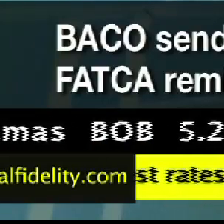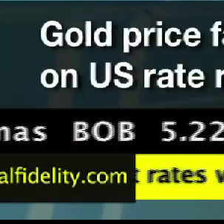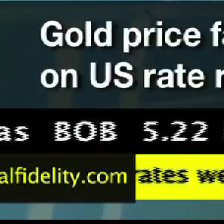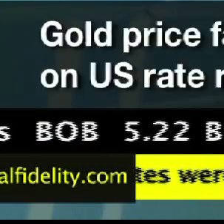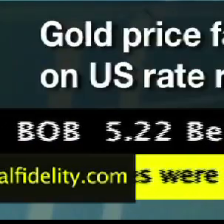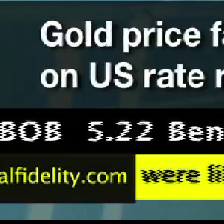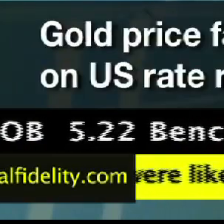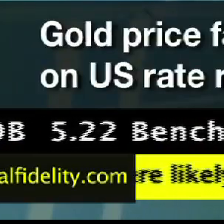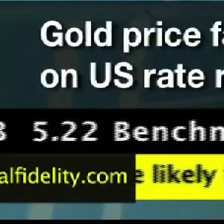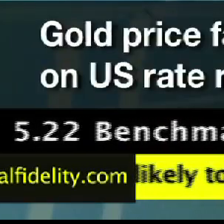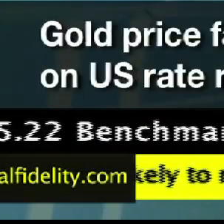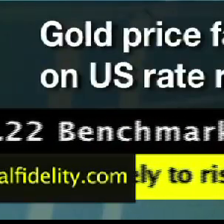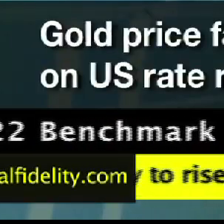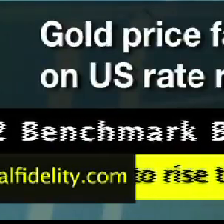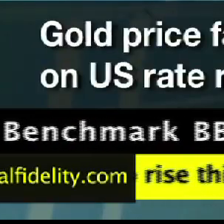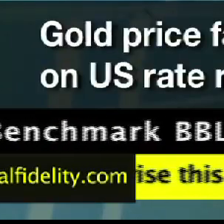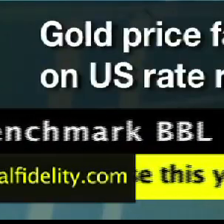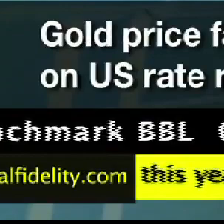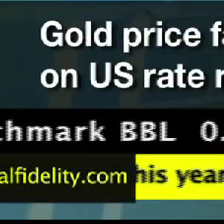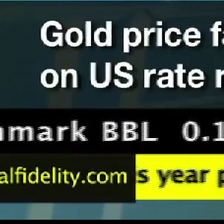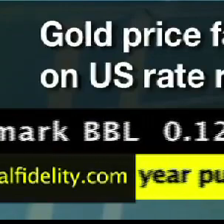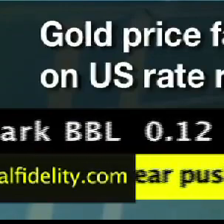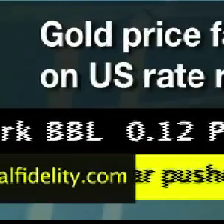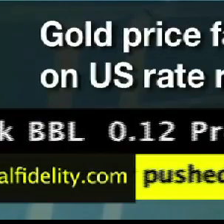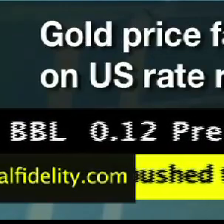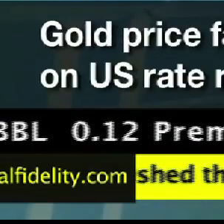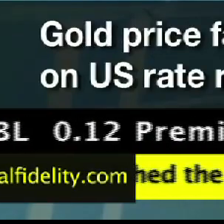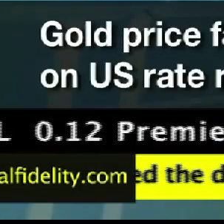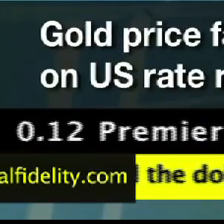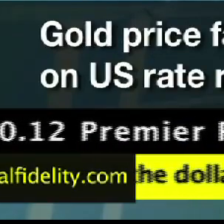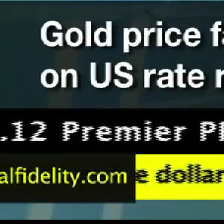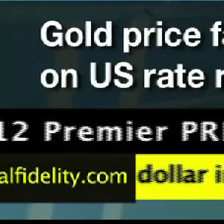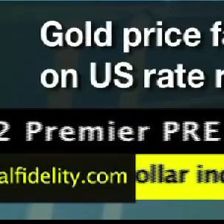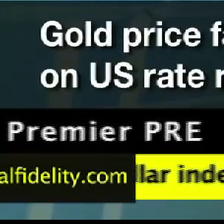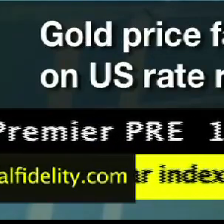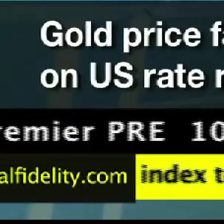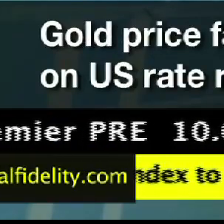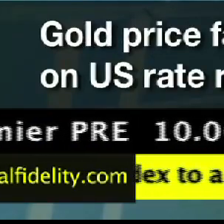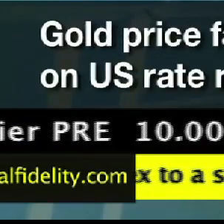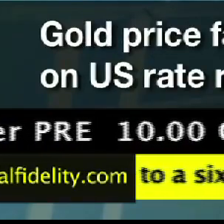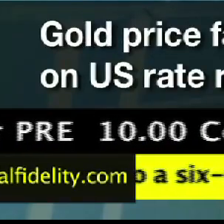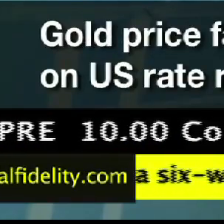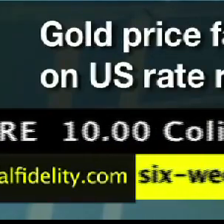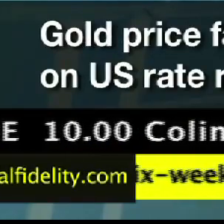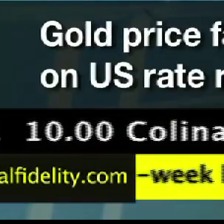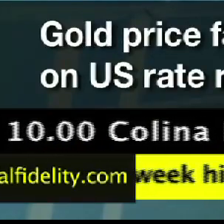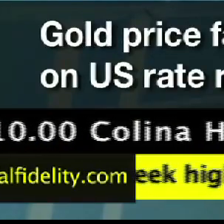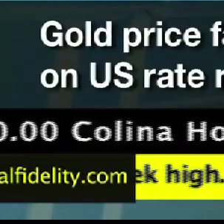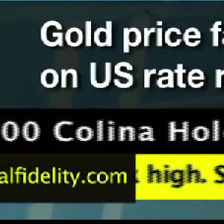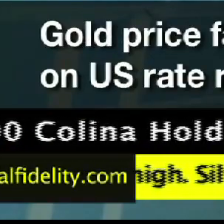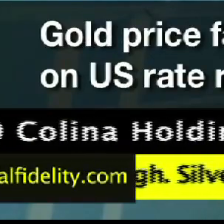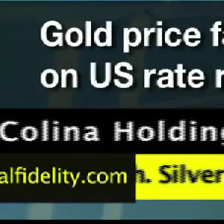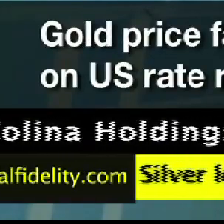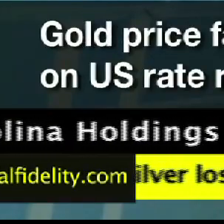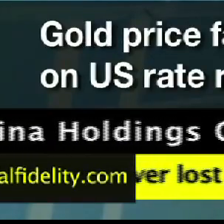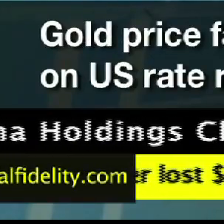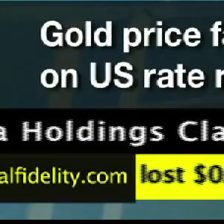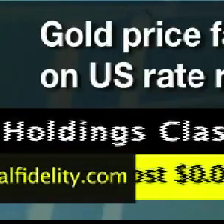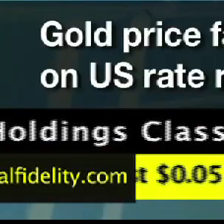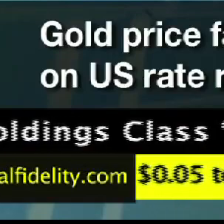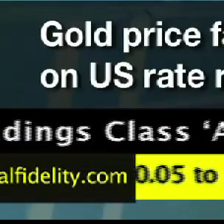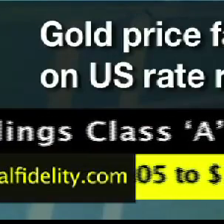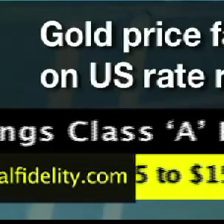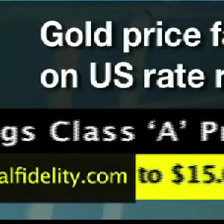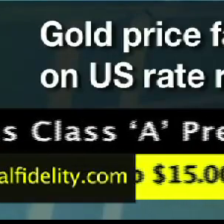taxreporting.finance.gov.bs. And in international news, the gold price has fallen to its lowest in more than 5 years as talk of United